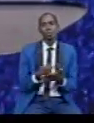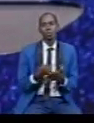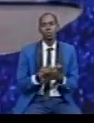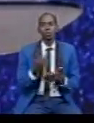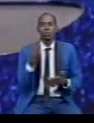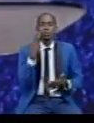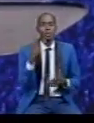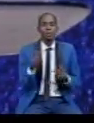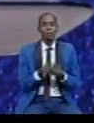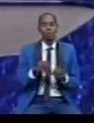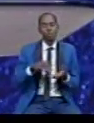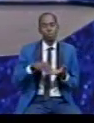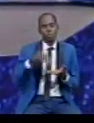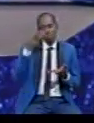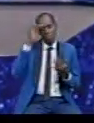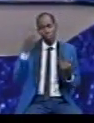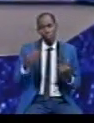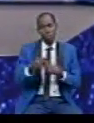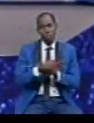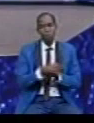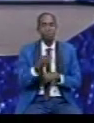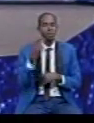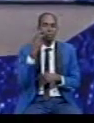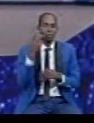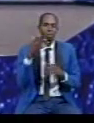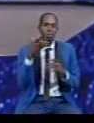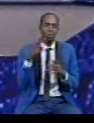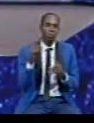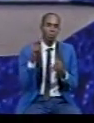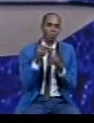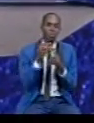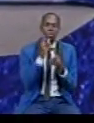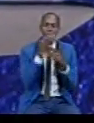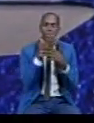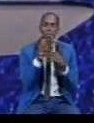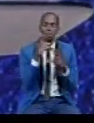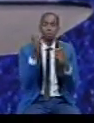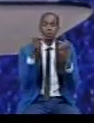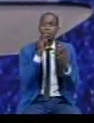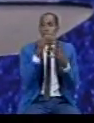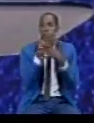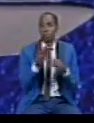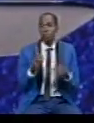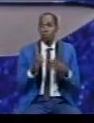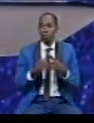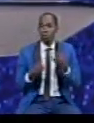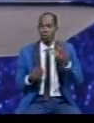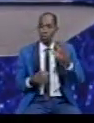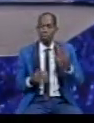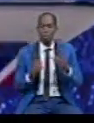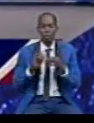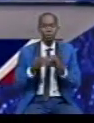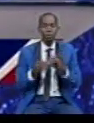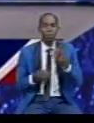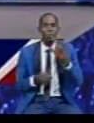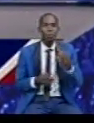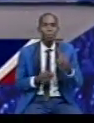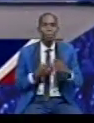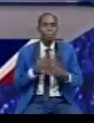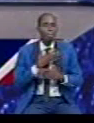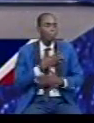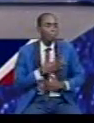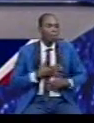verses today, we're looking at it under three perspectives. Number one, pleasing the